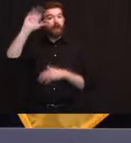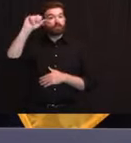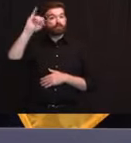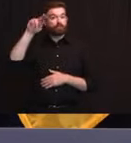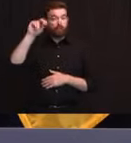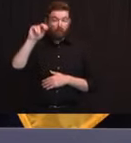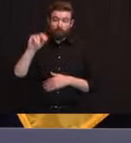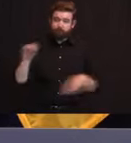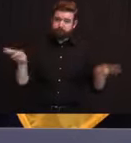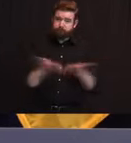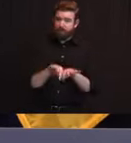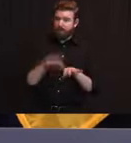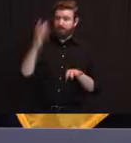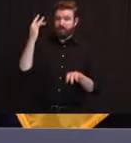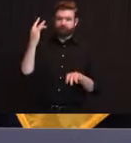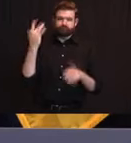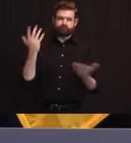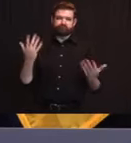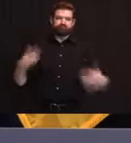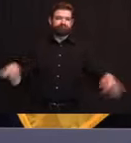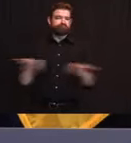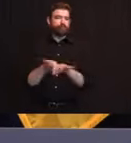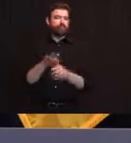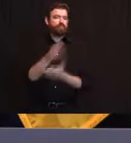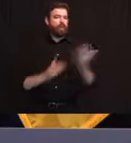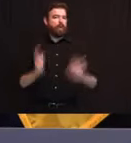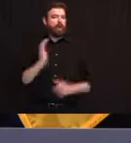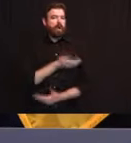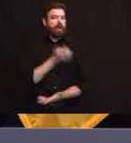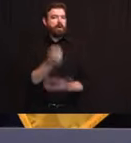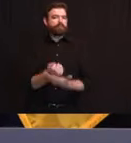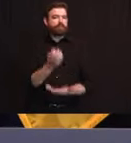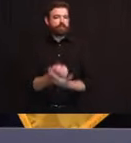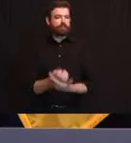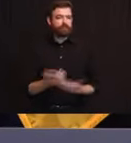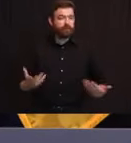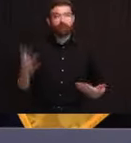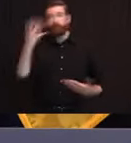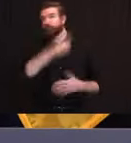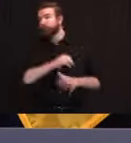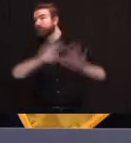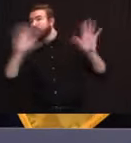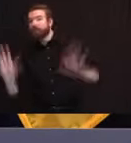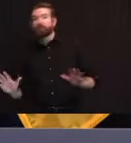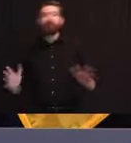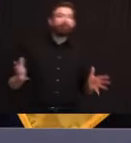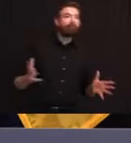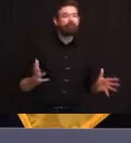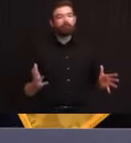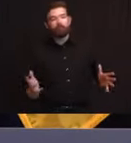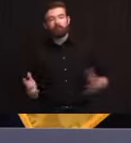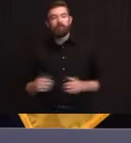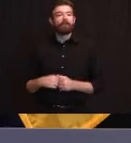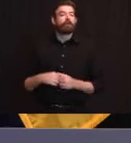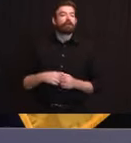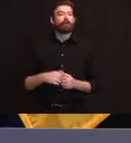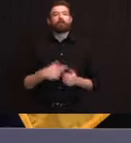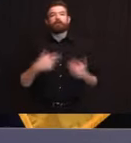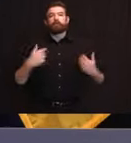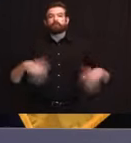our shore economy in the warm weather season. It's 30,000 plus people who are out of